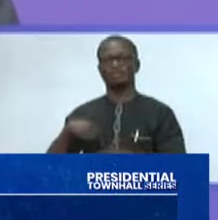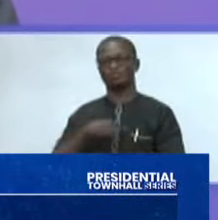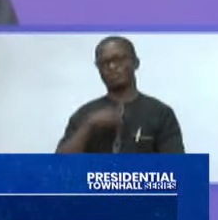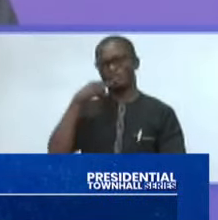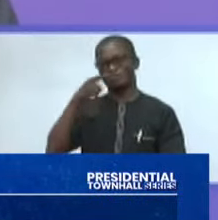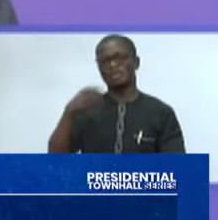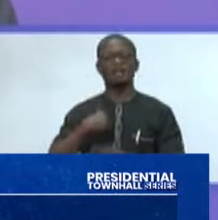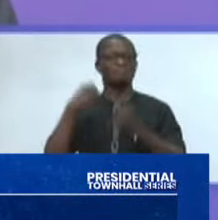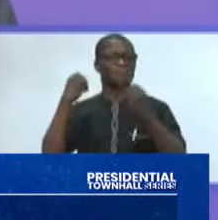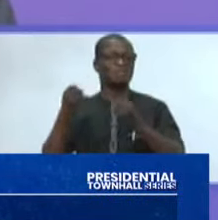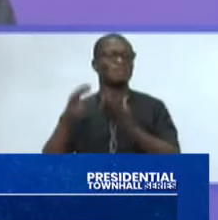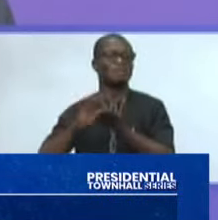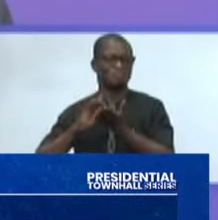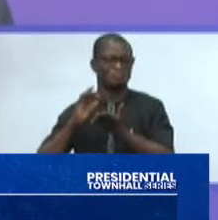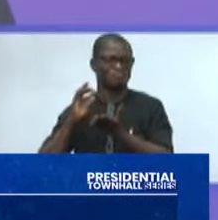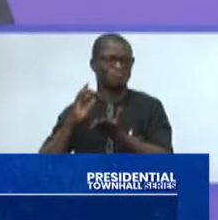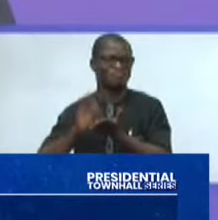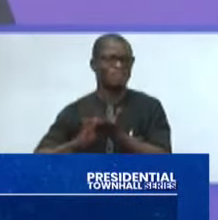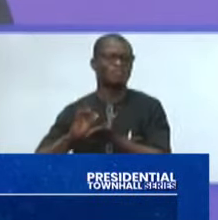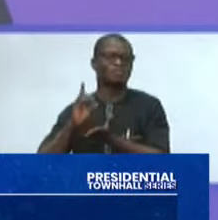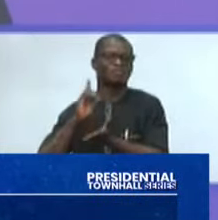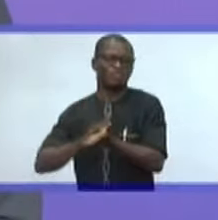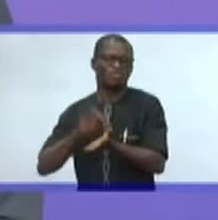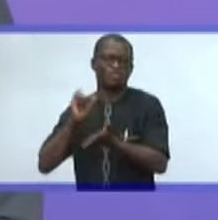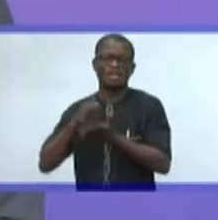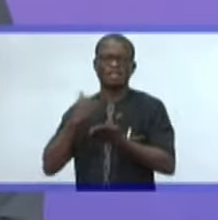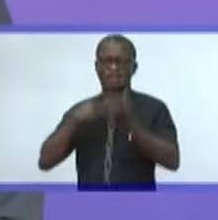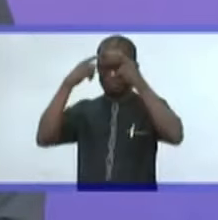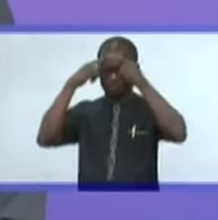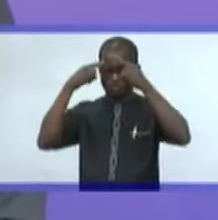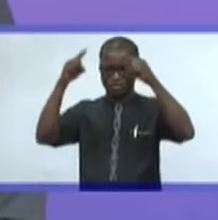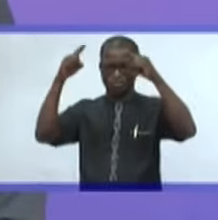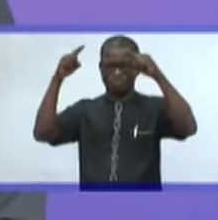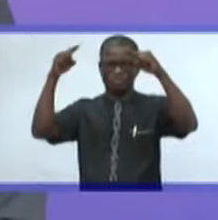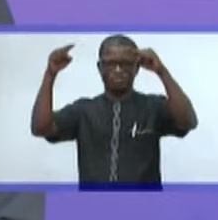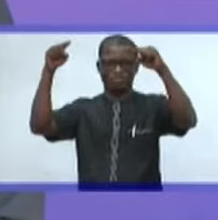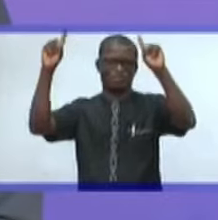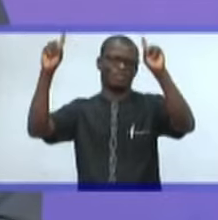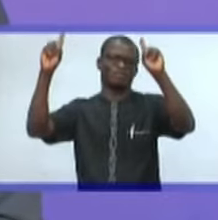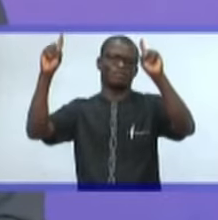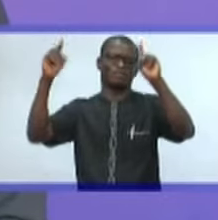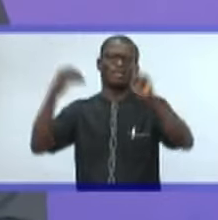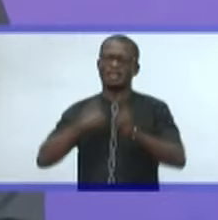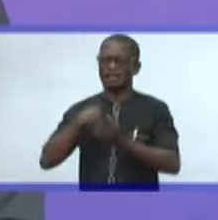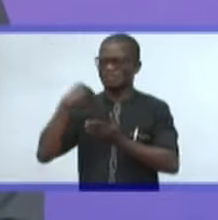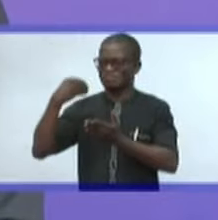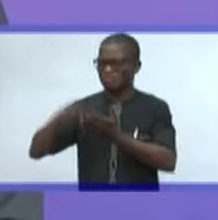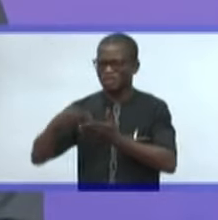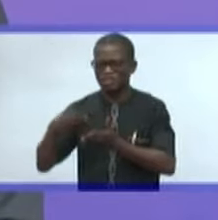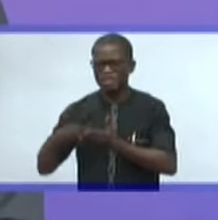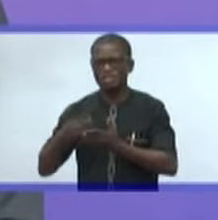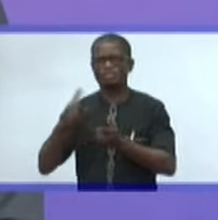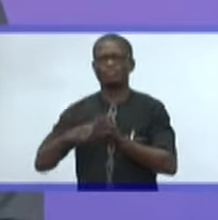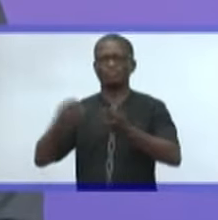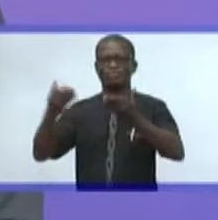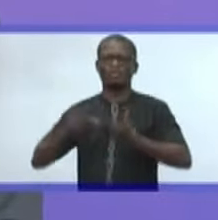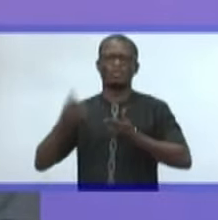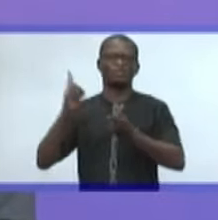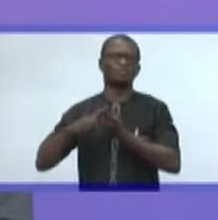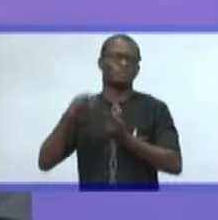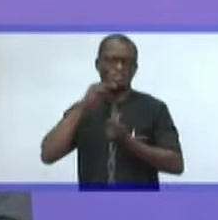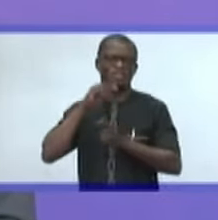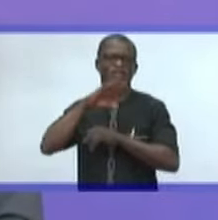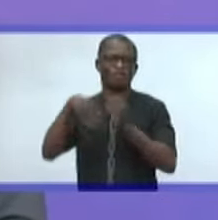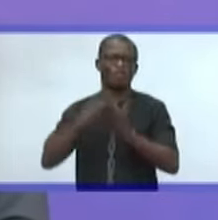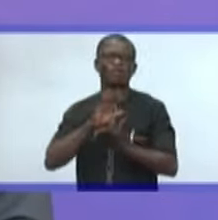are medical doctors who have succeeded in all that they can succeed. They have the money to bring into Nigeria. All